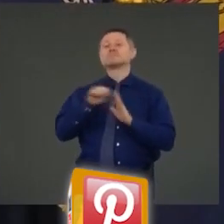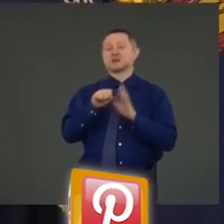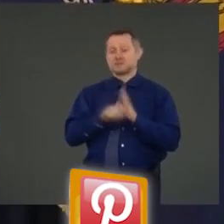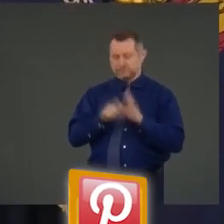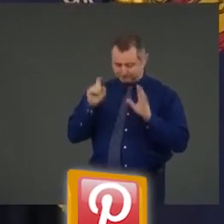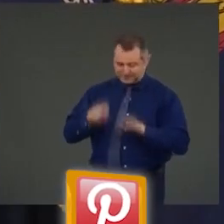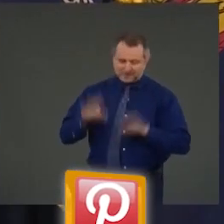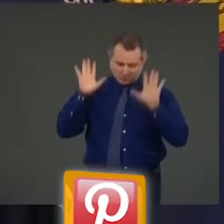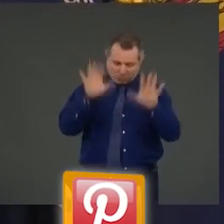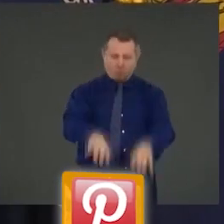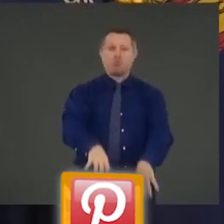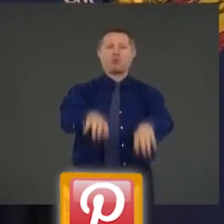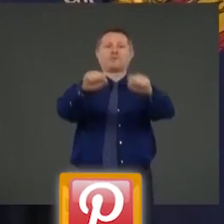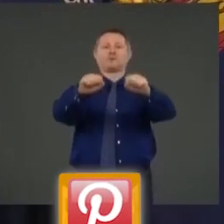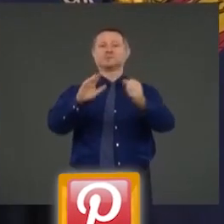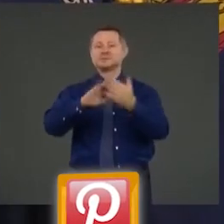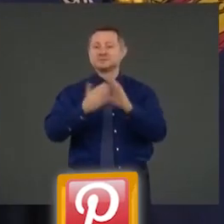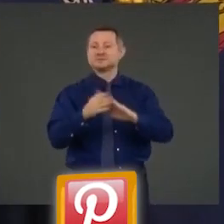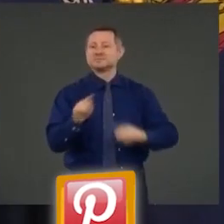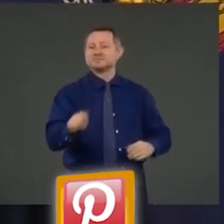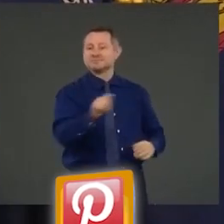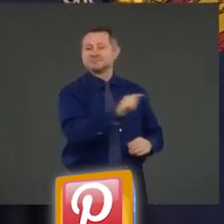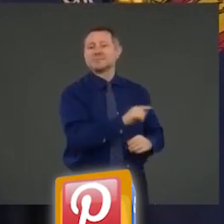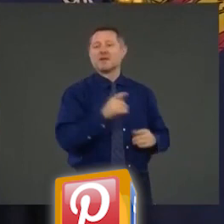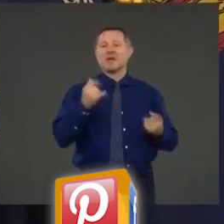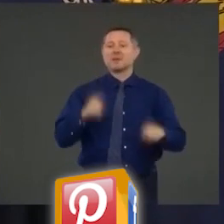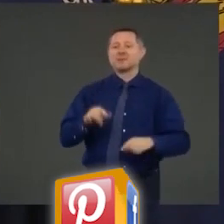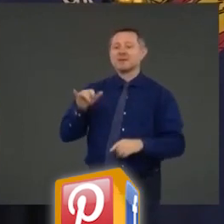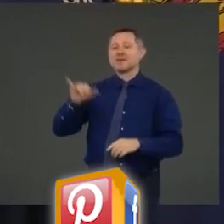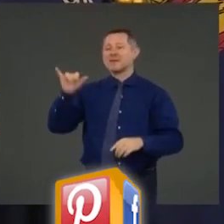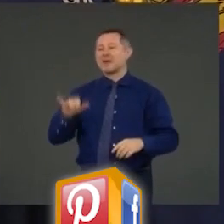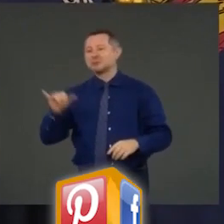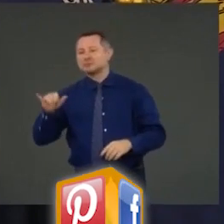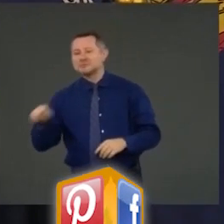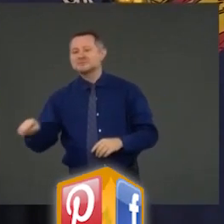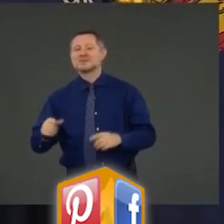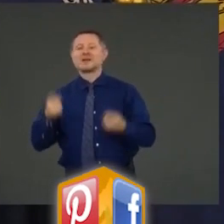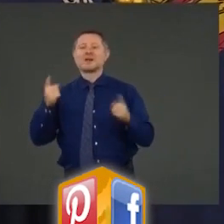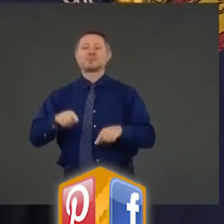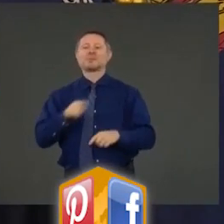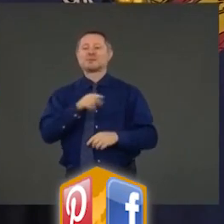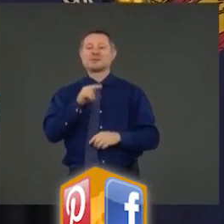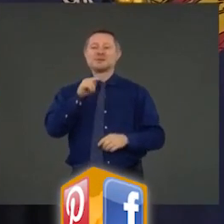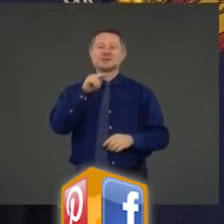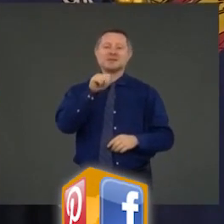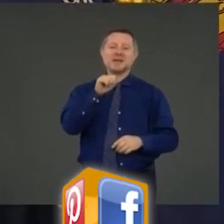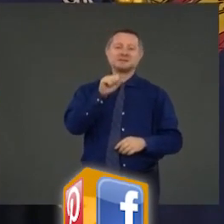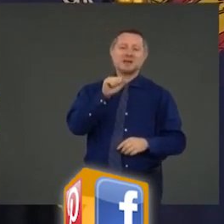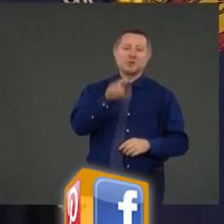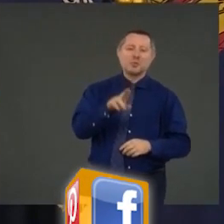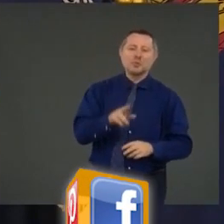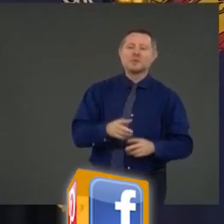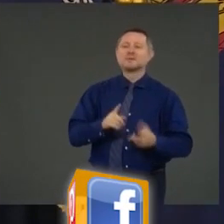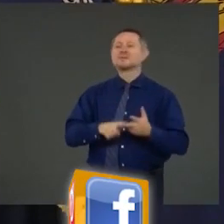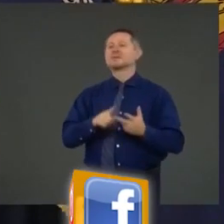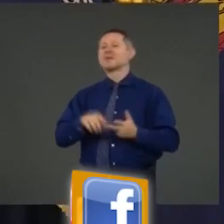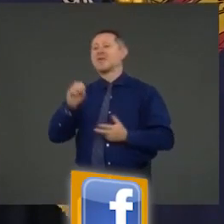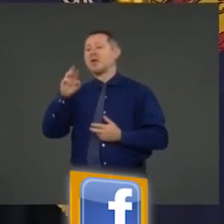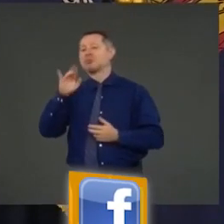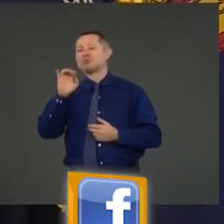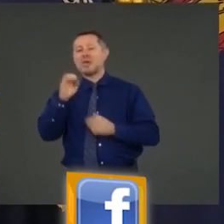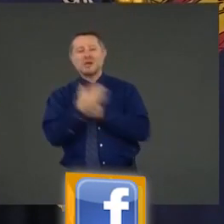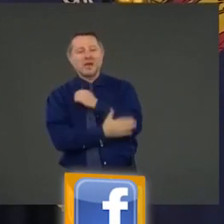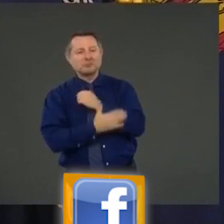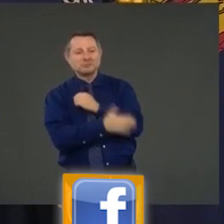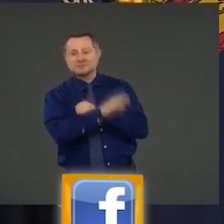over. That's what happened in Yonkers. That's what happened in Nassau. That's what happened in Erie County. A state could